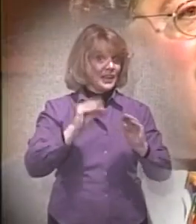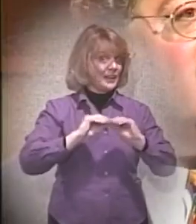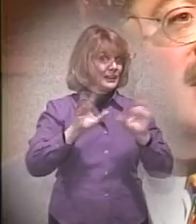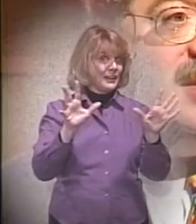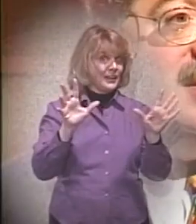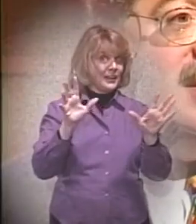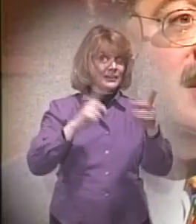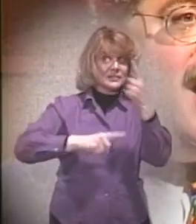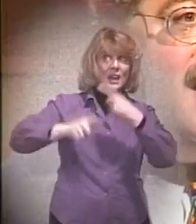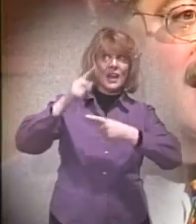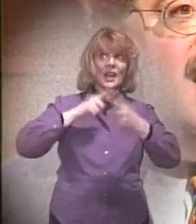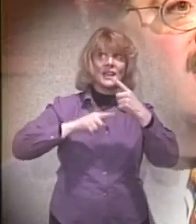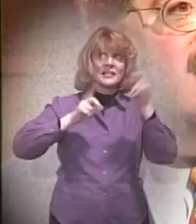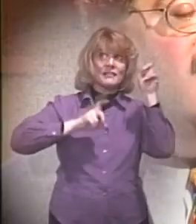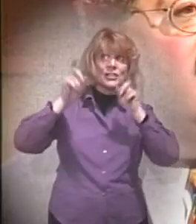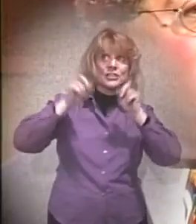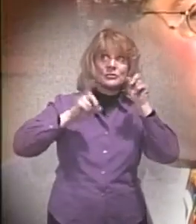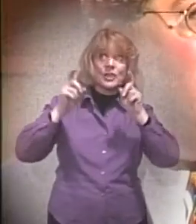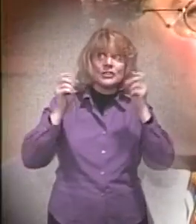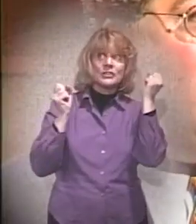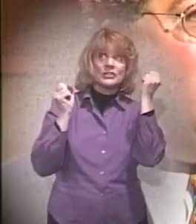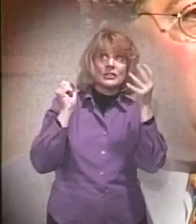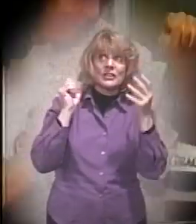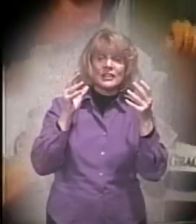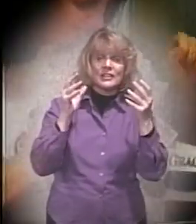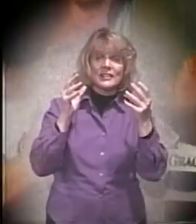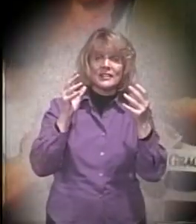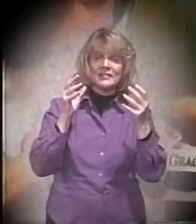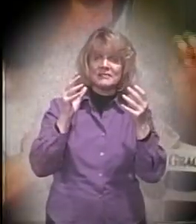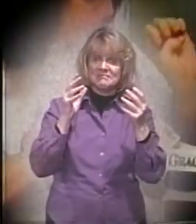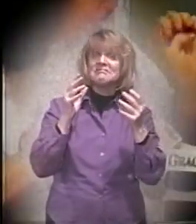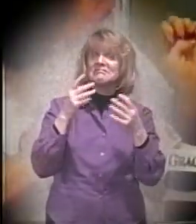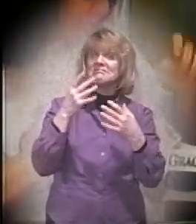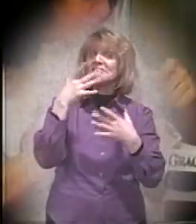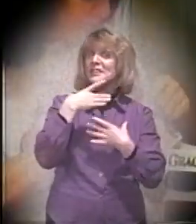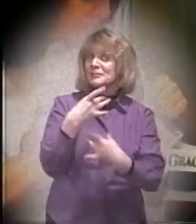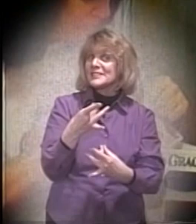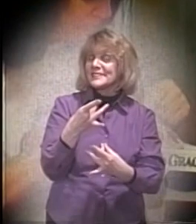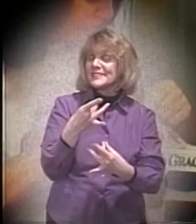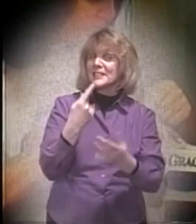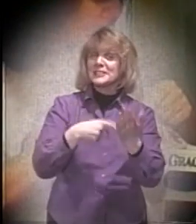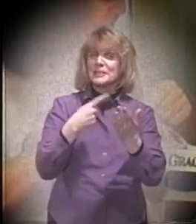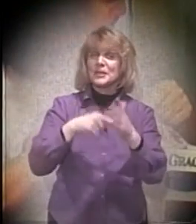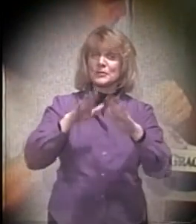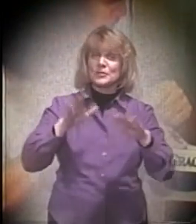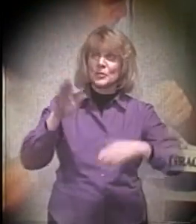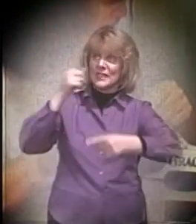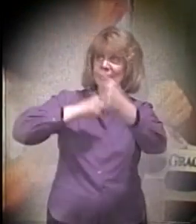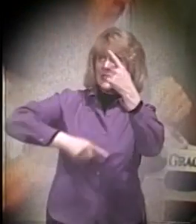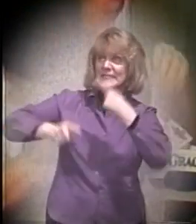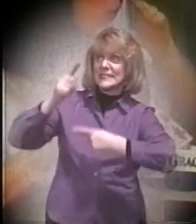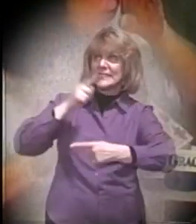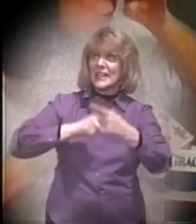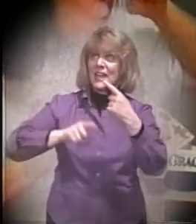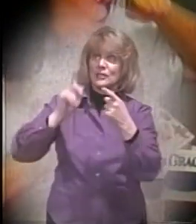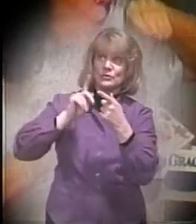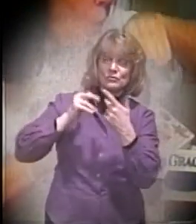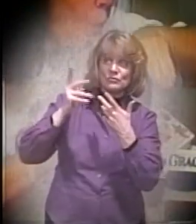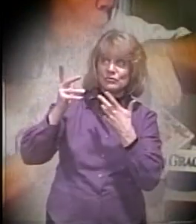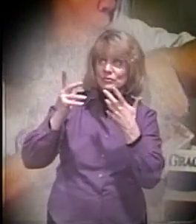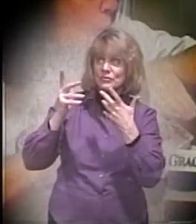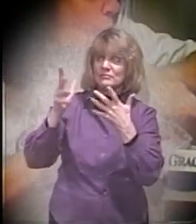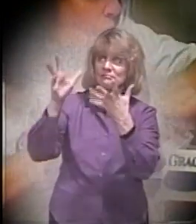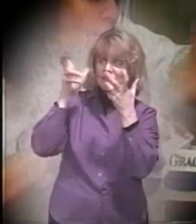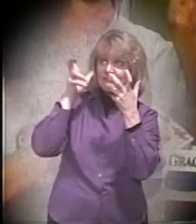In fact, just as an aside, children who don't hear well but who are being signed to or are looking at the world basically using their eyes rather